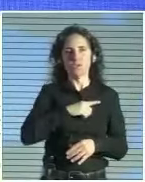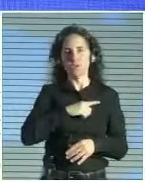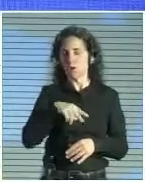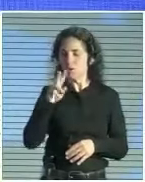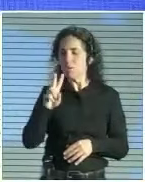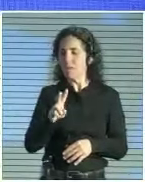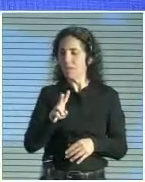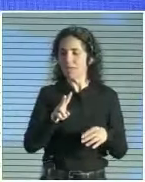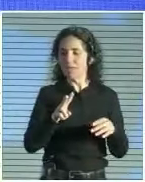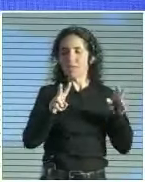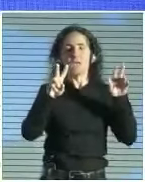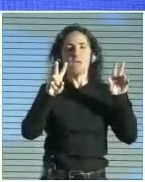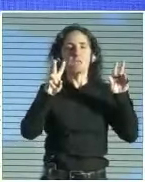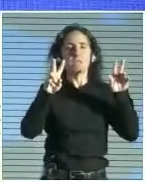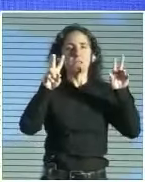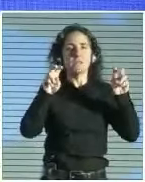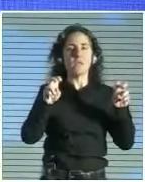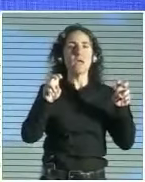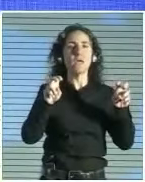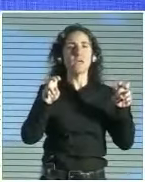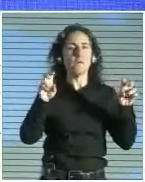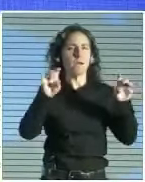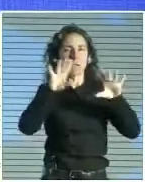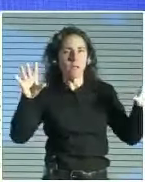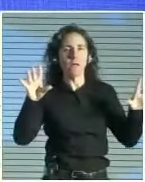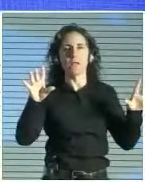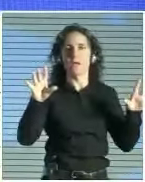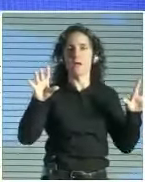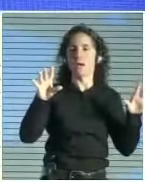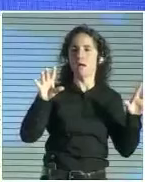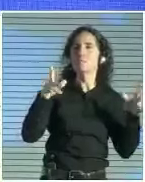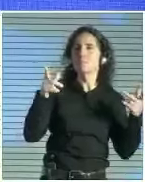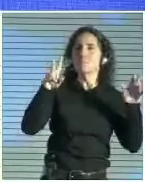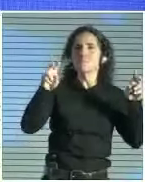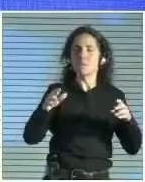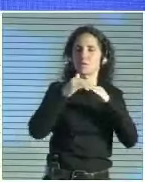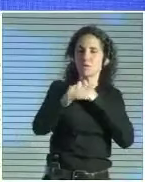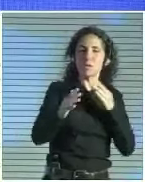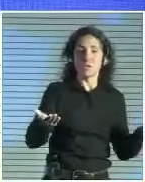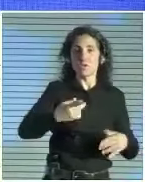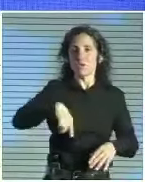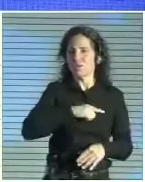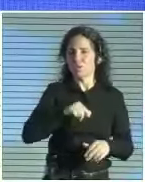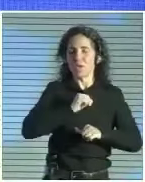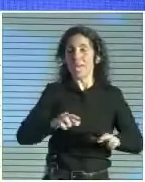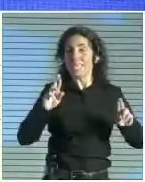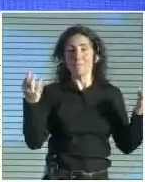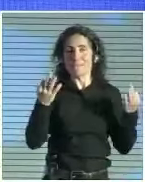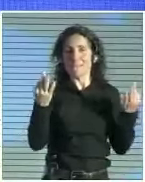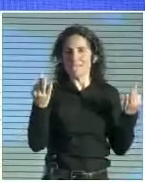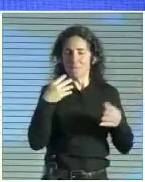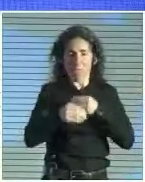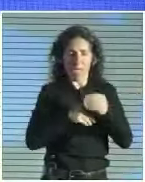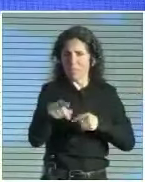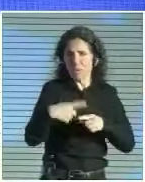sustainability, as you have already mentioned them. And we certainly hope that by doing that, we're